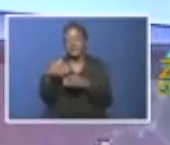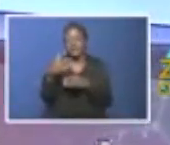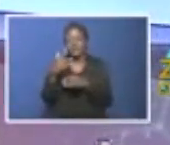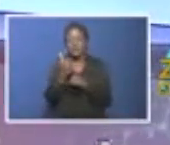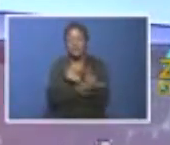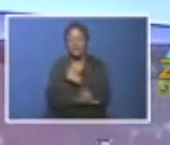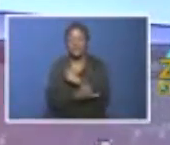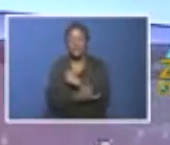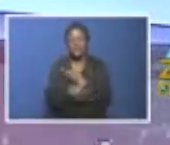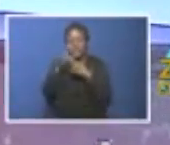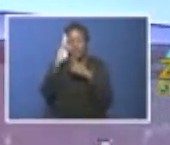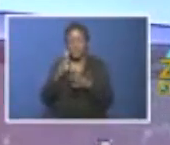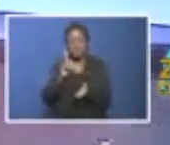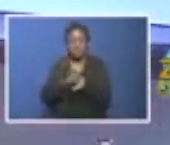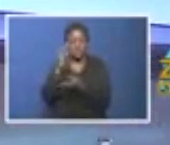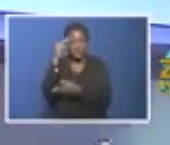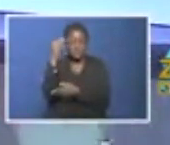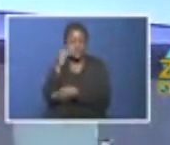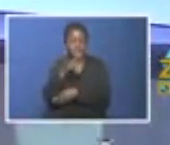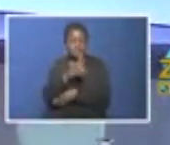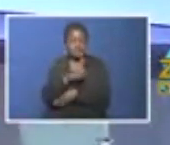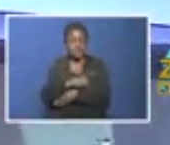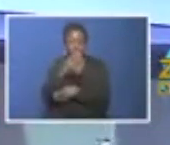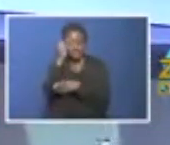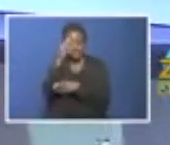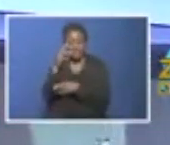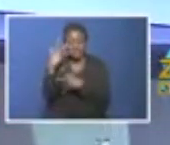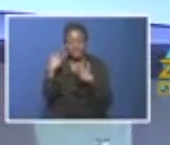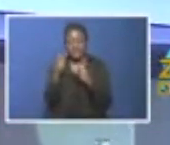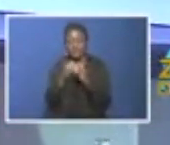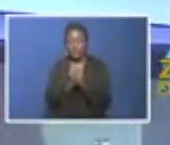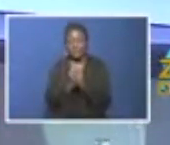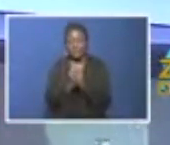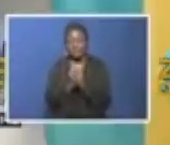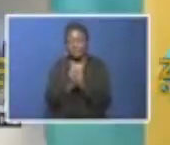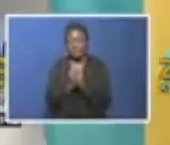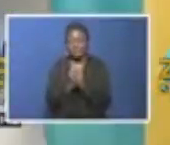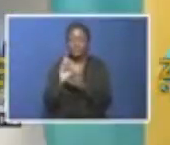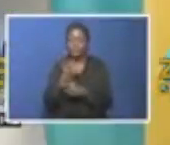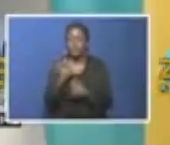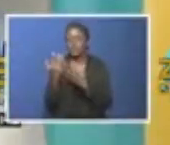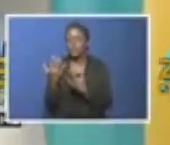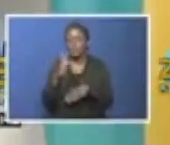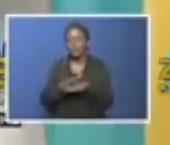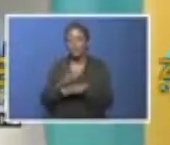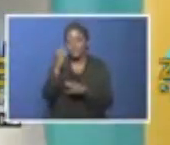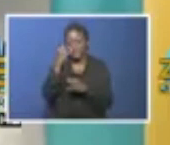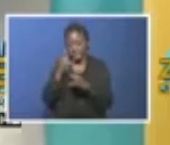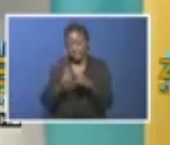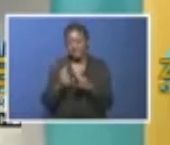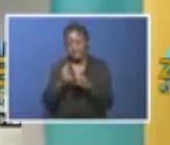Dr. Michael Darvill, provided on the latest suspected case. We are waiting on the final